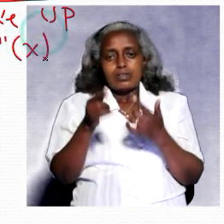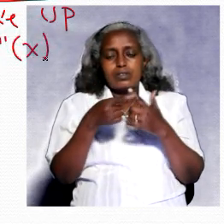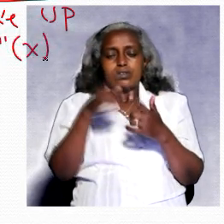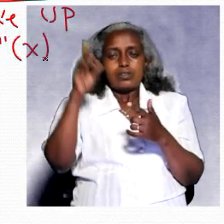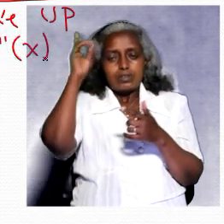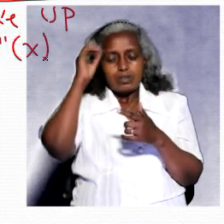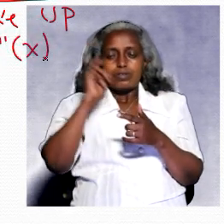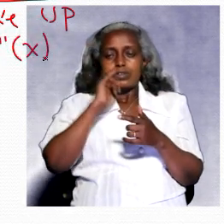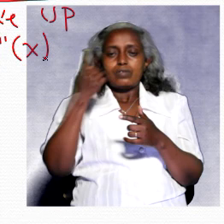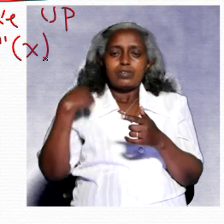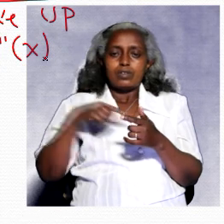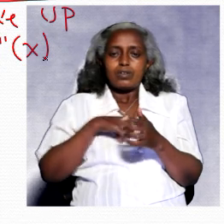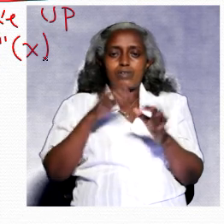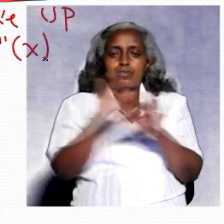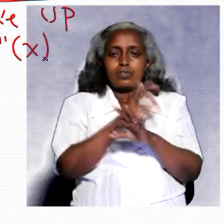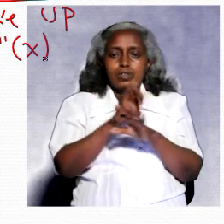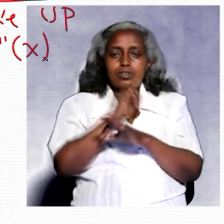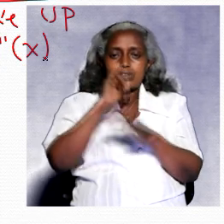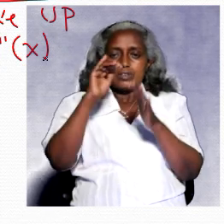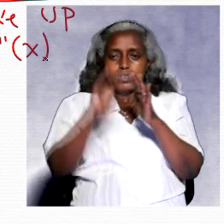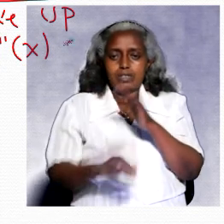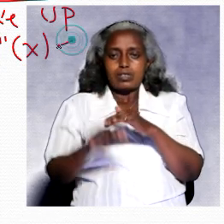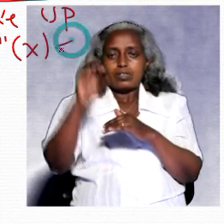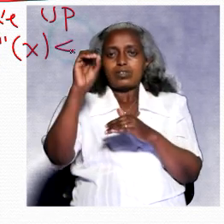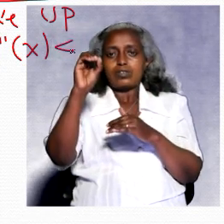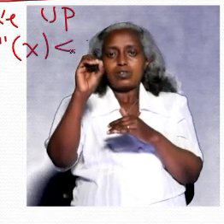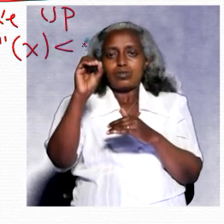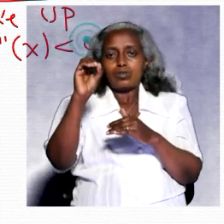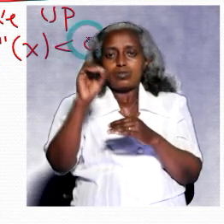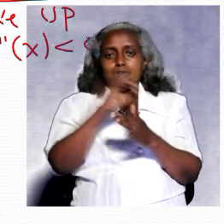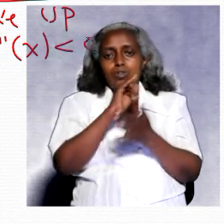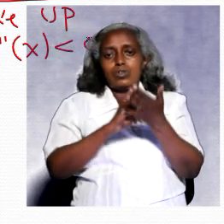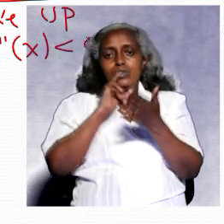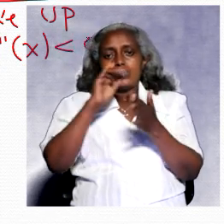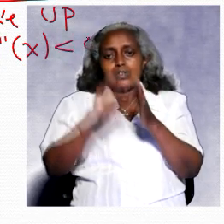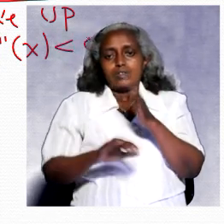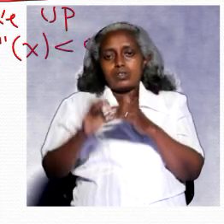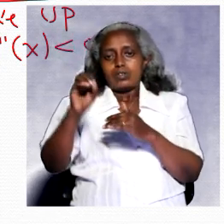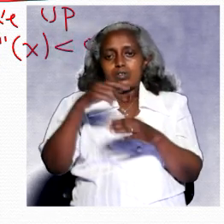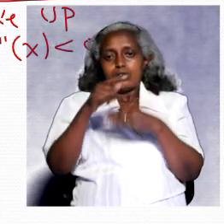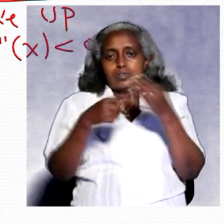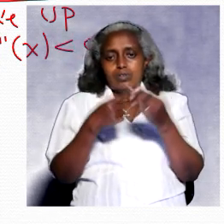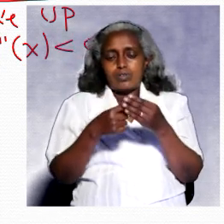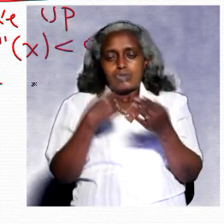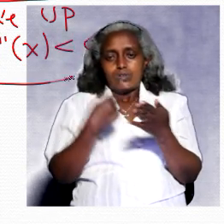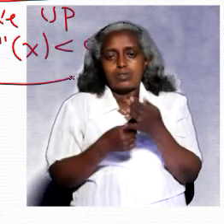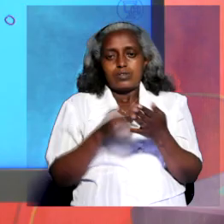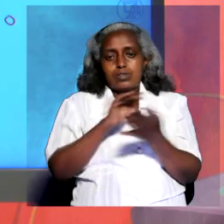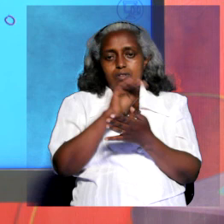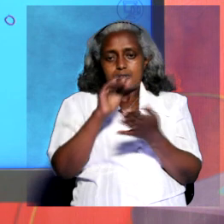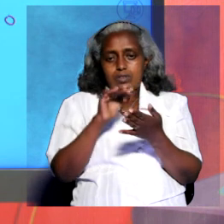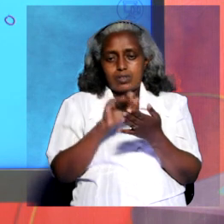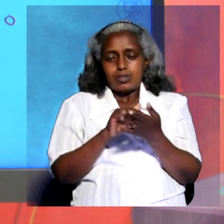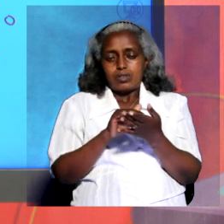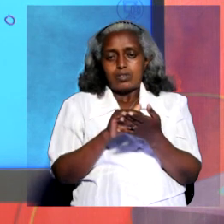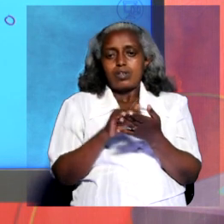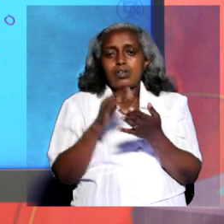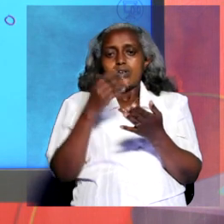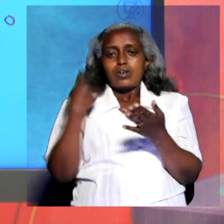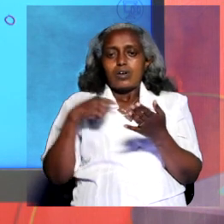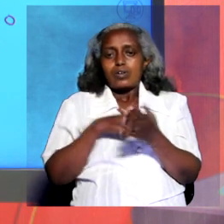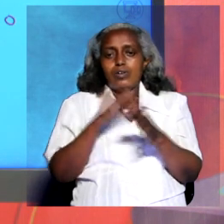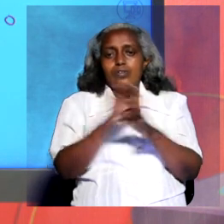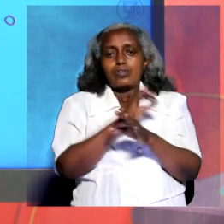the second derivative of our function is this, less than 0. It is less than 0. Therefore, for this interval, our function it